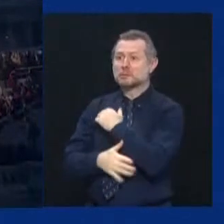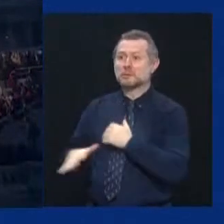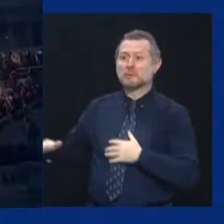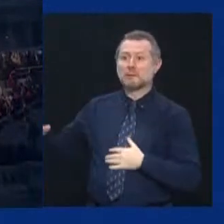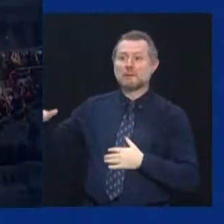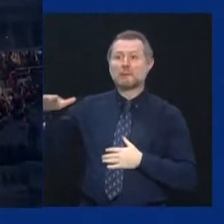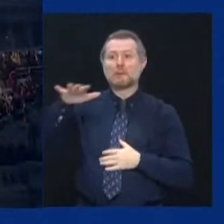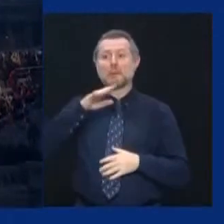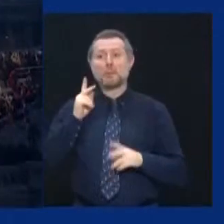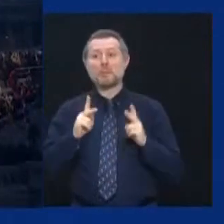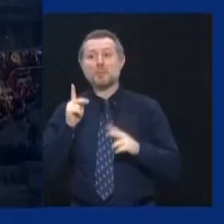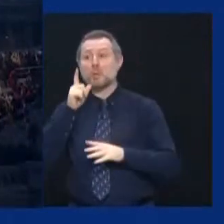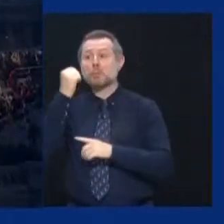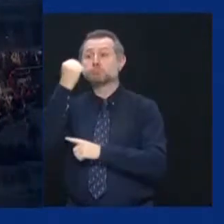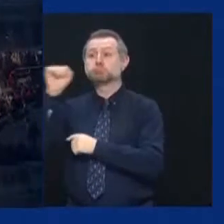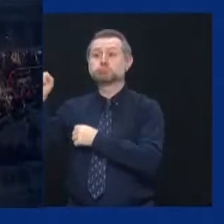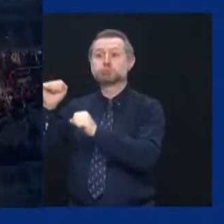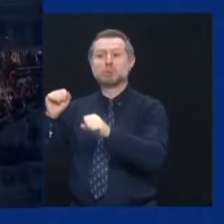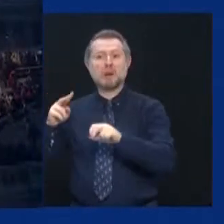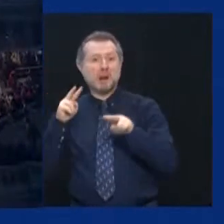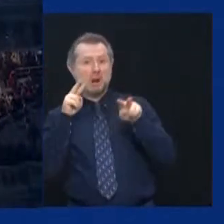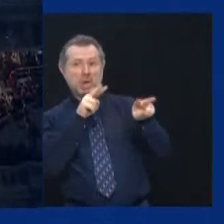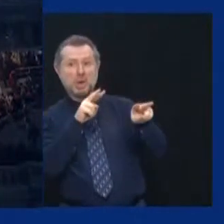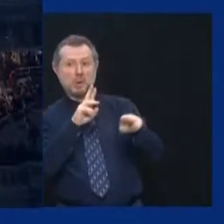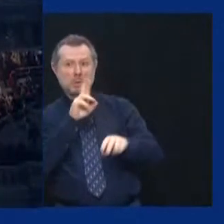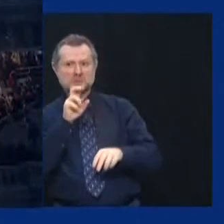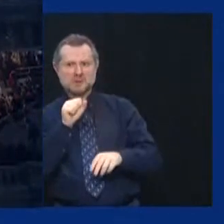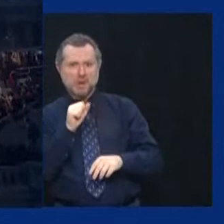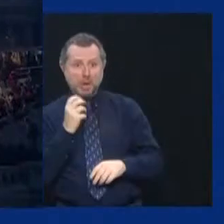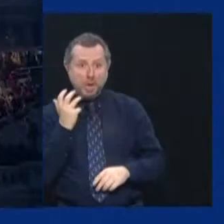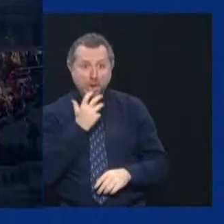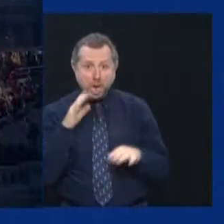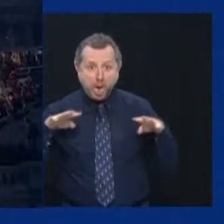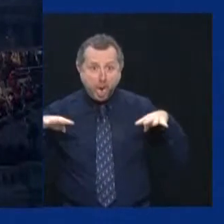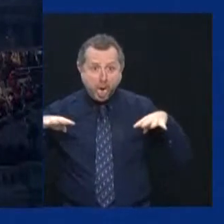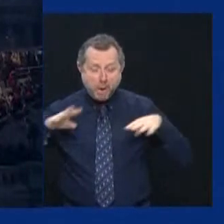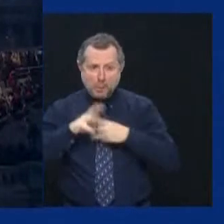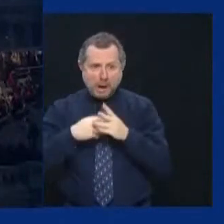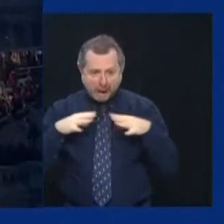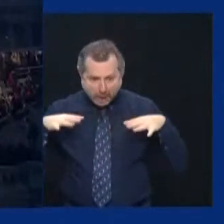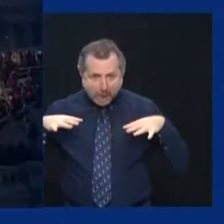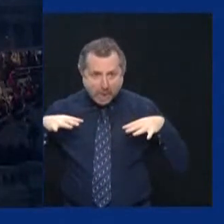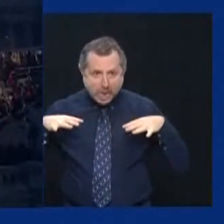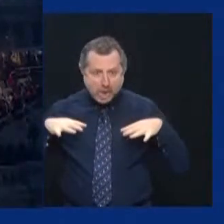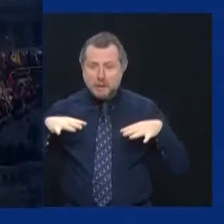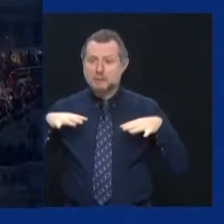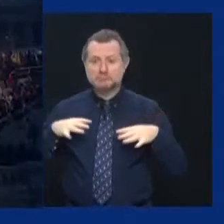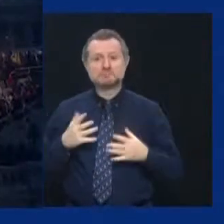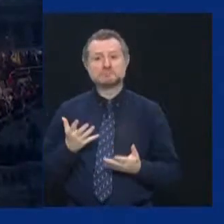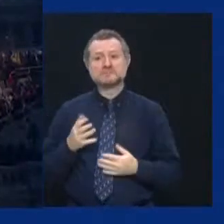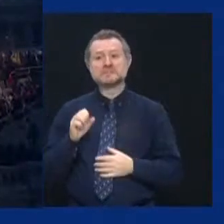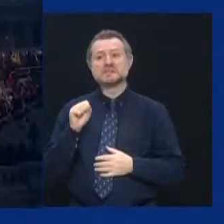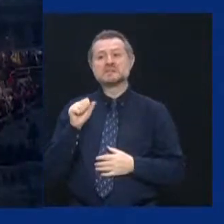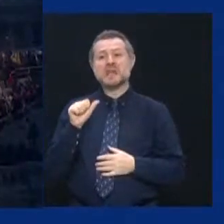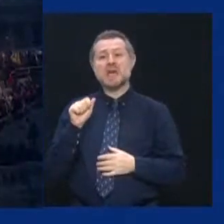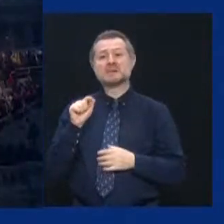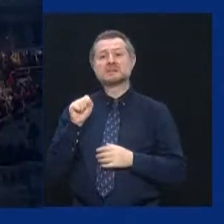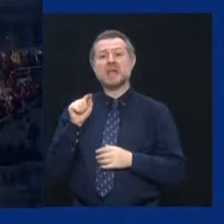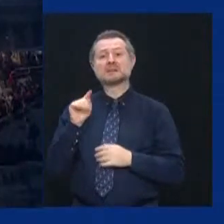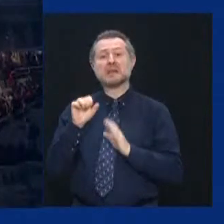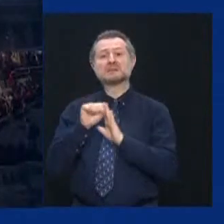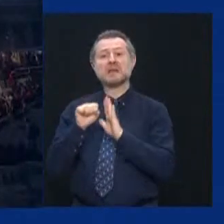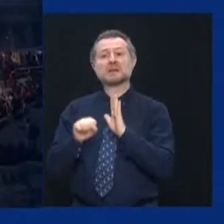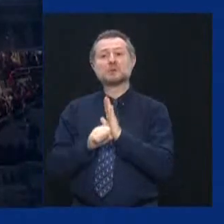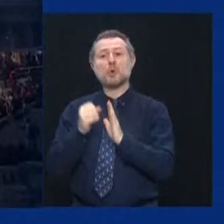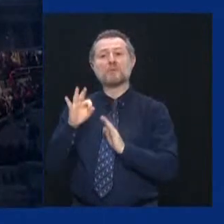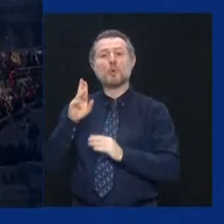this. State of the Union address. Several times, I